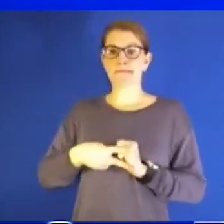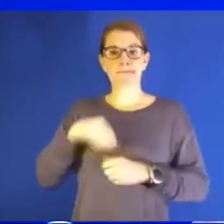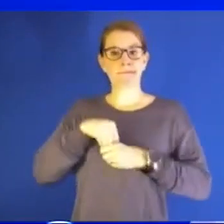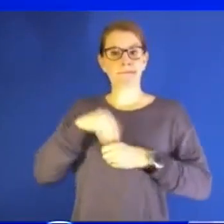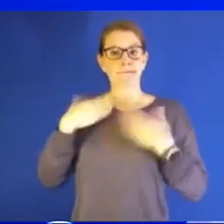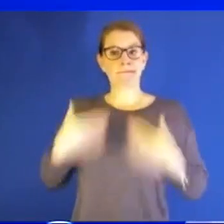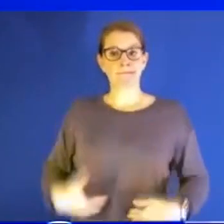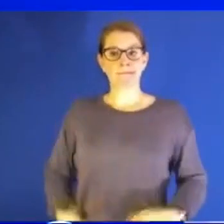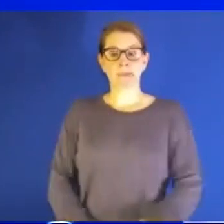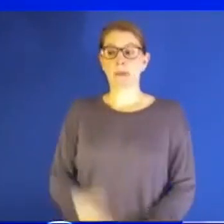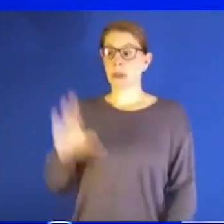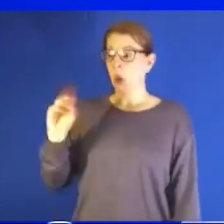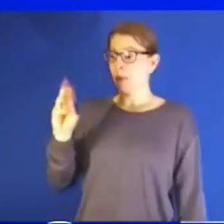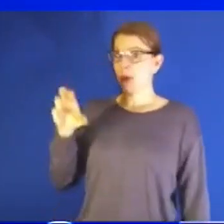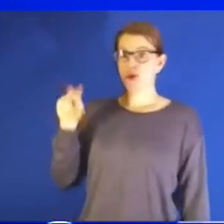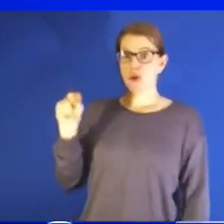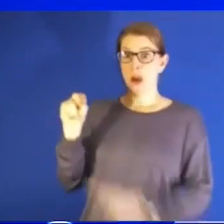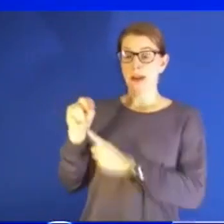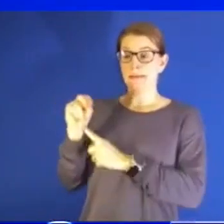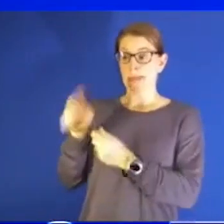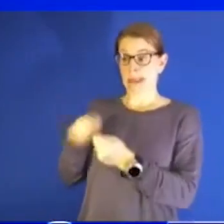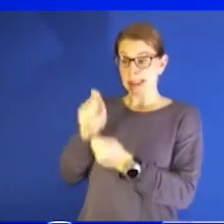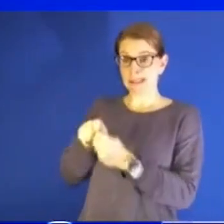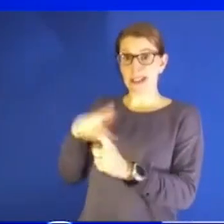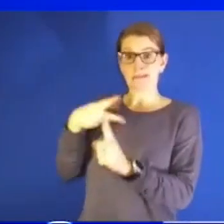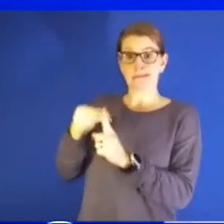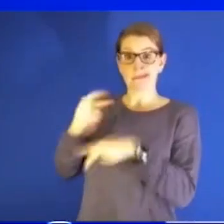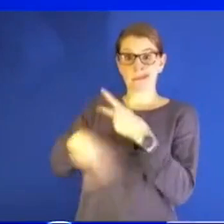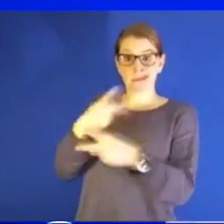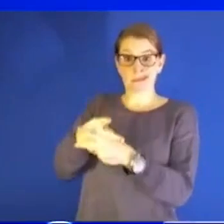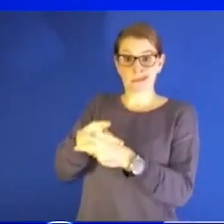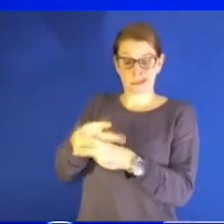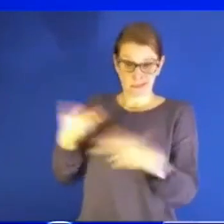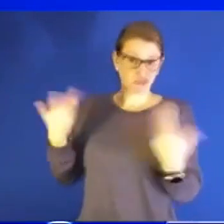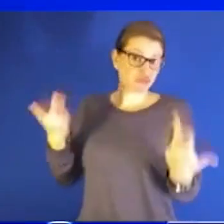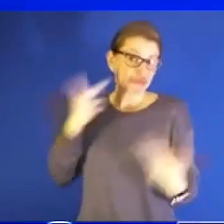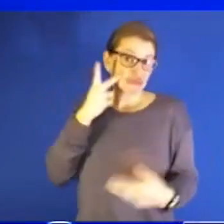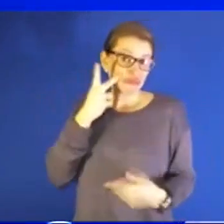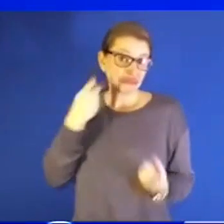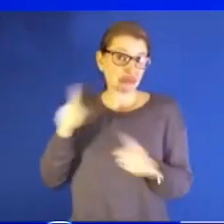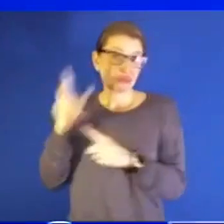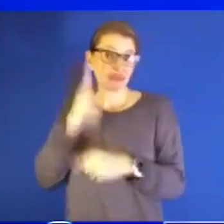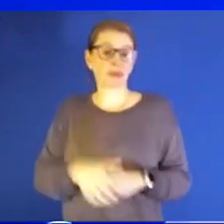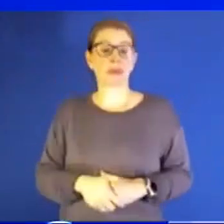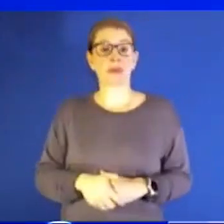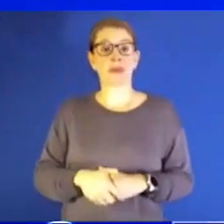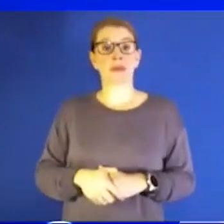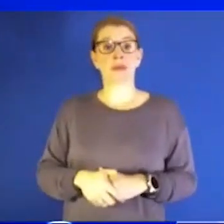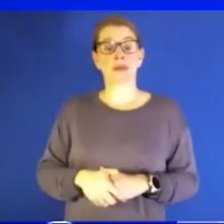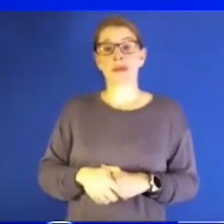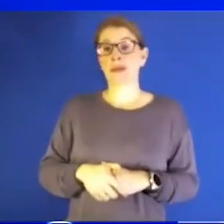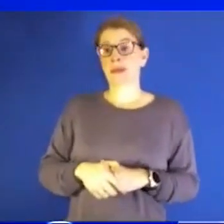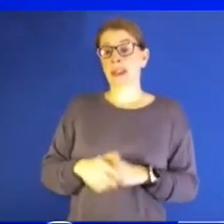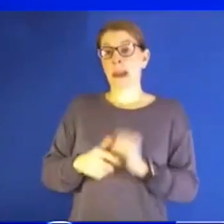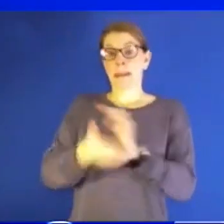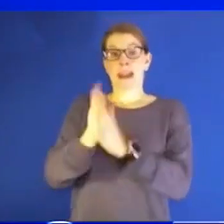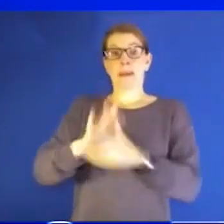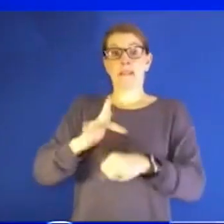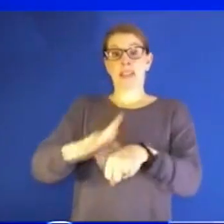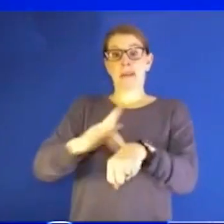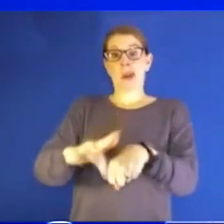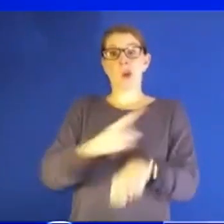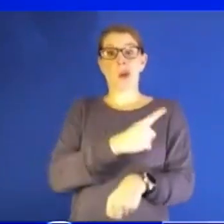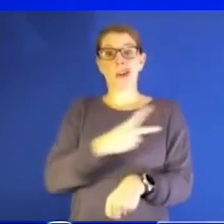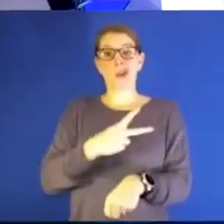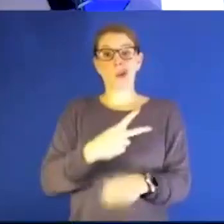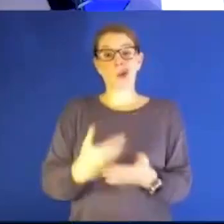an Omicron-specific variant vaccine. Probably by the time it comes to market, there's going to be one or two more variants out that we're going to be concerned I